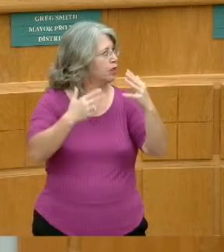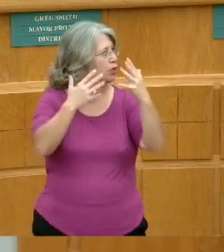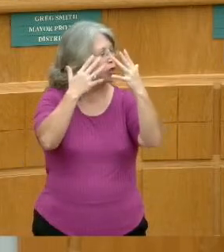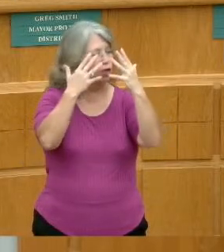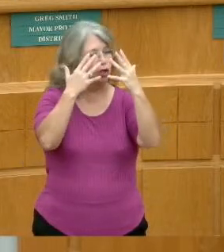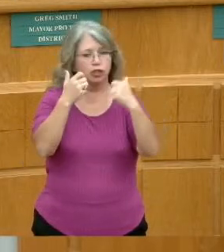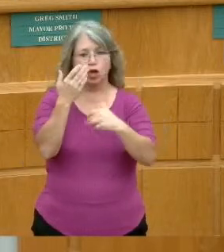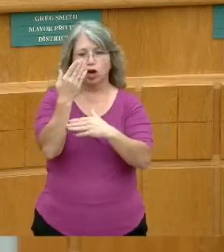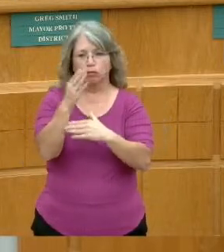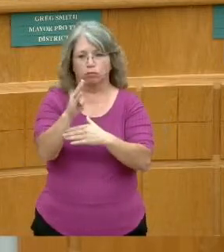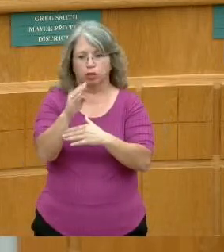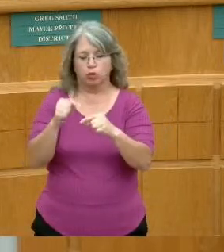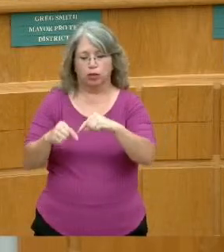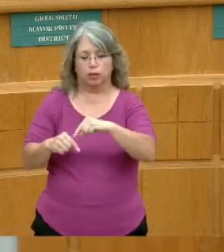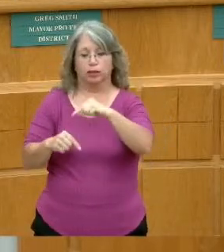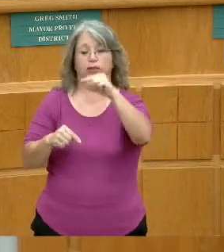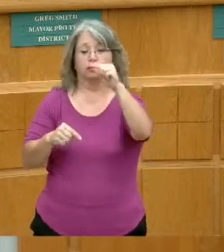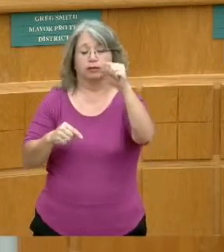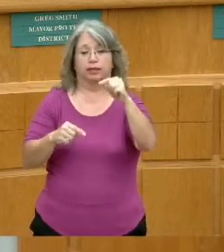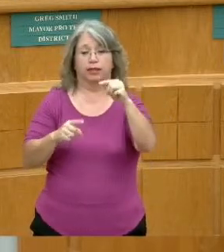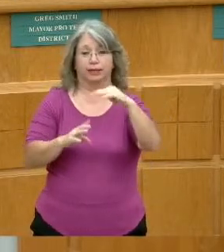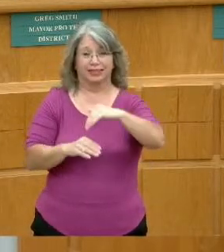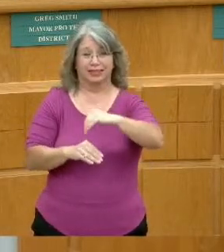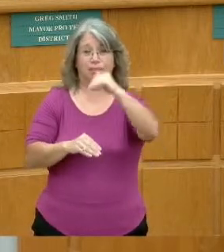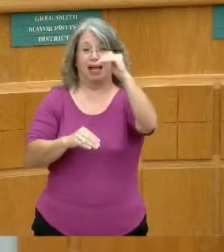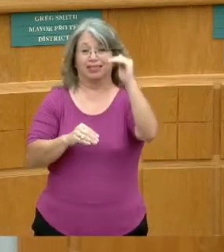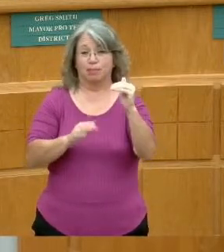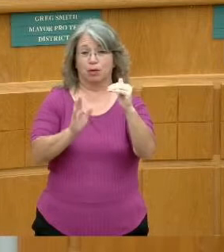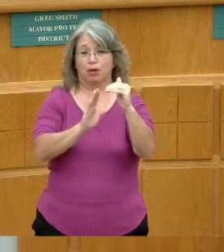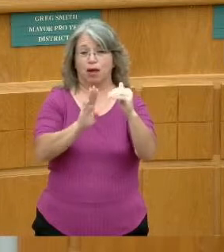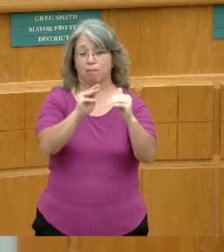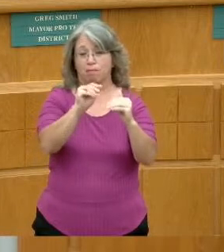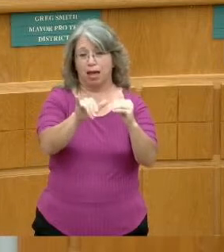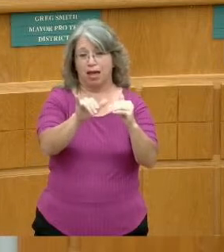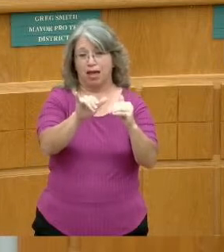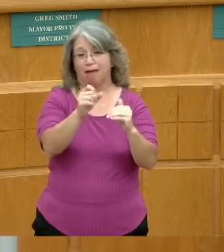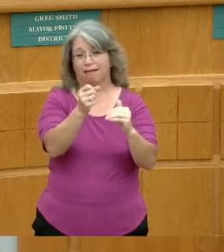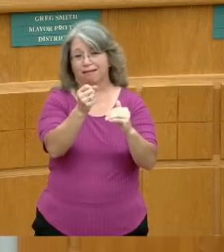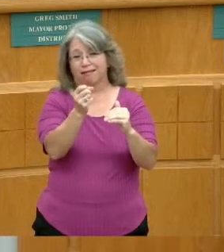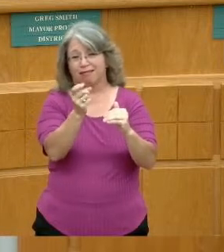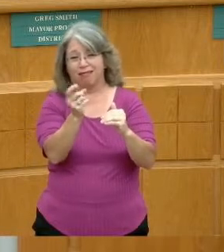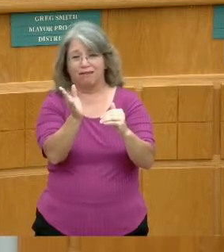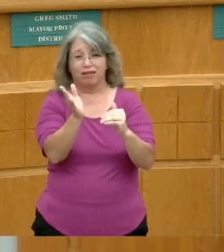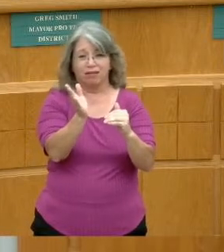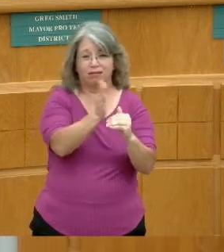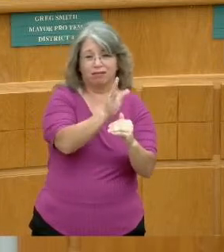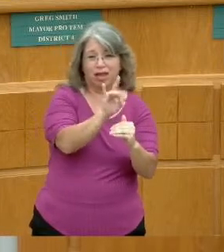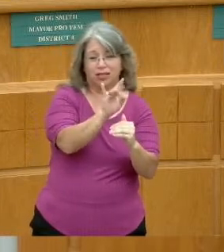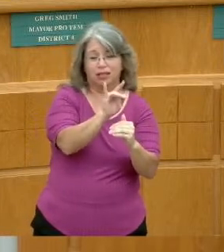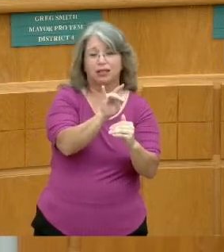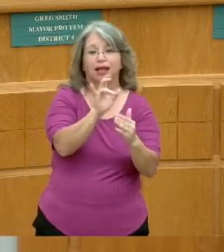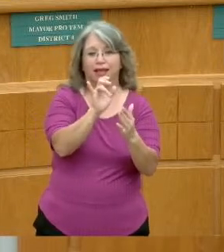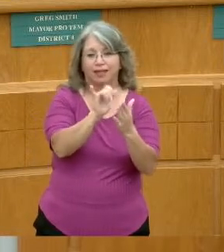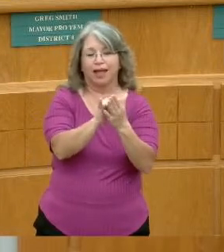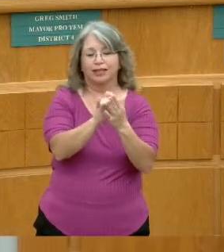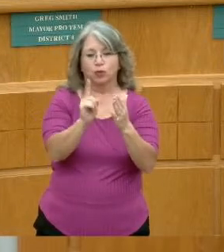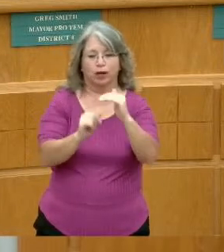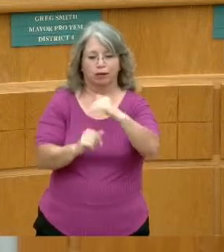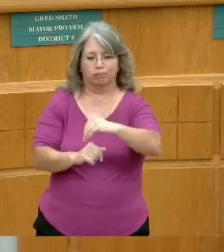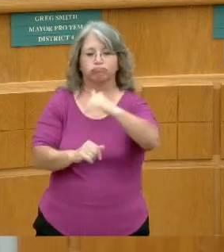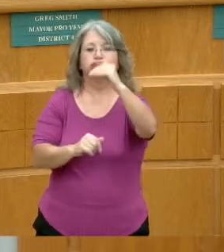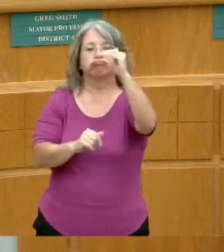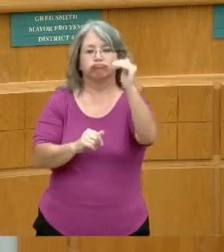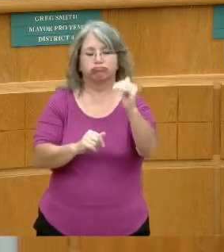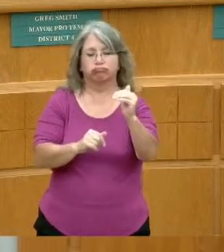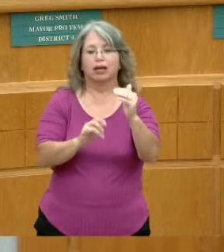18th, or between May 11th and May 18th, that's the Coastal Bend. That's spiking up there because of those outbreaks that